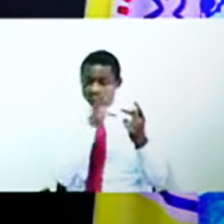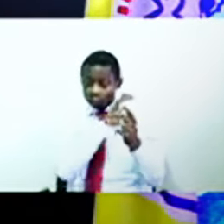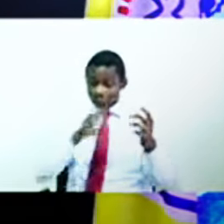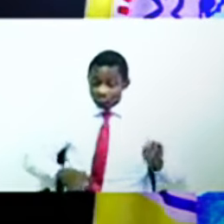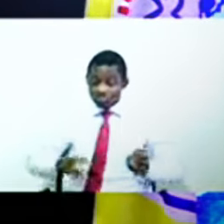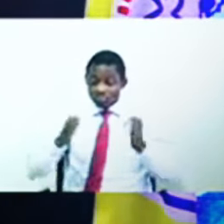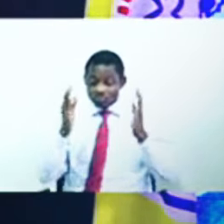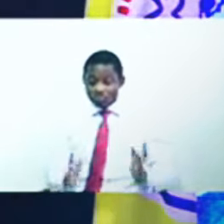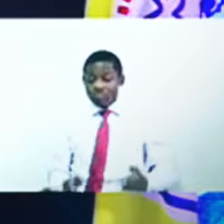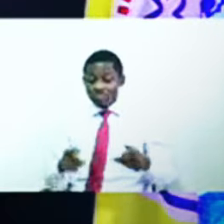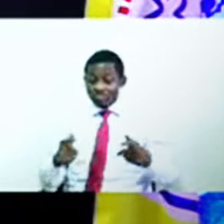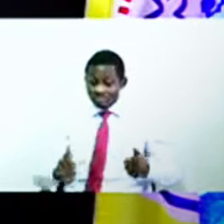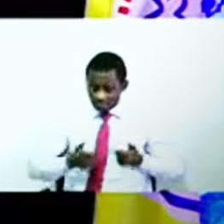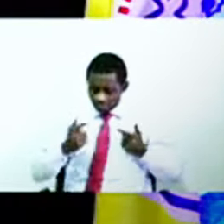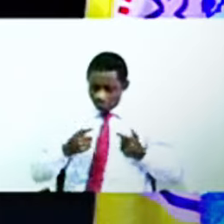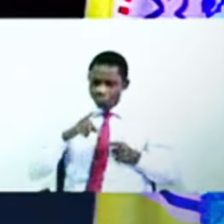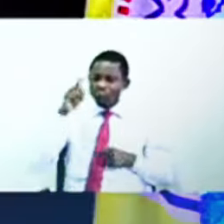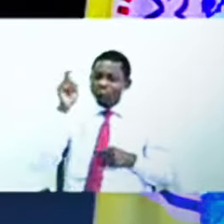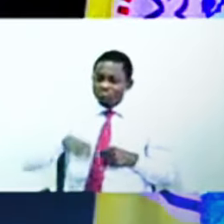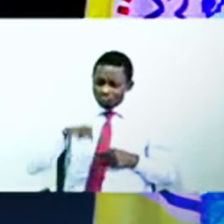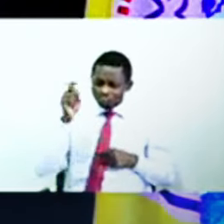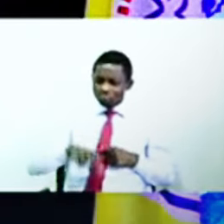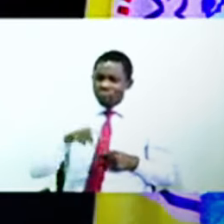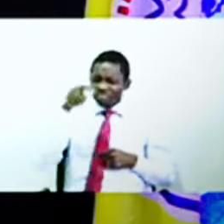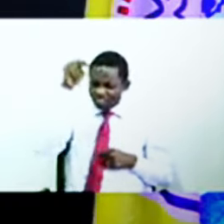Lord. You see,